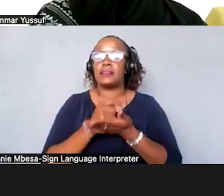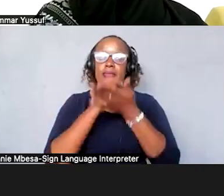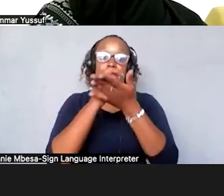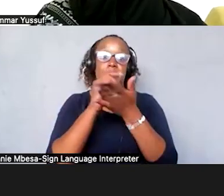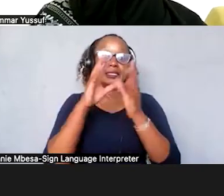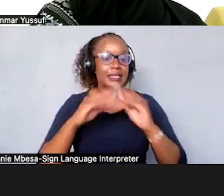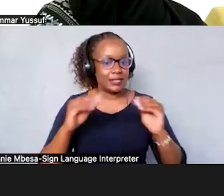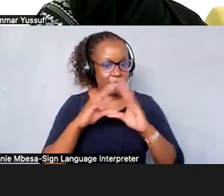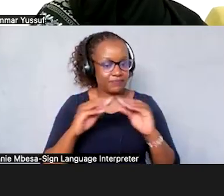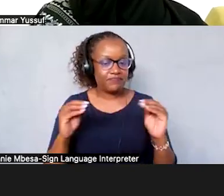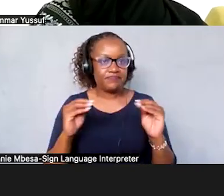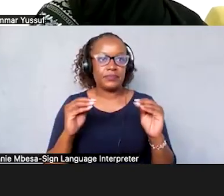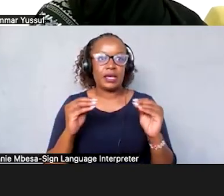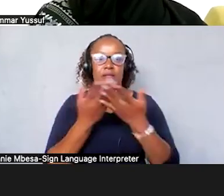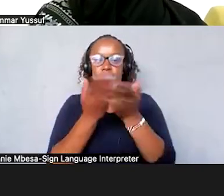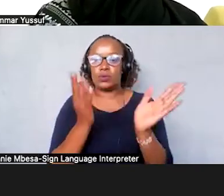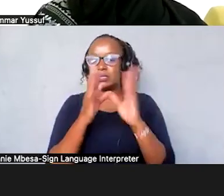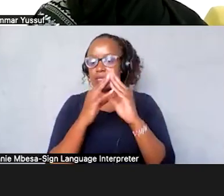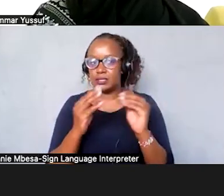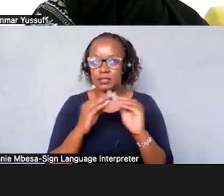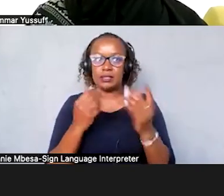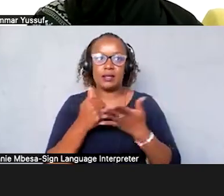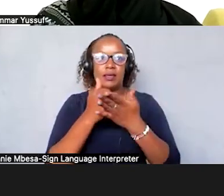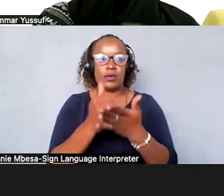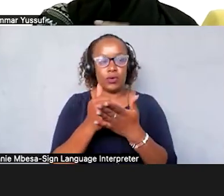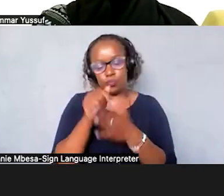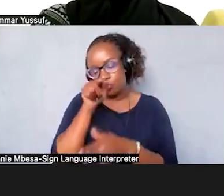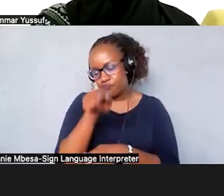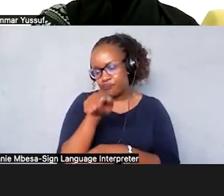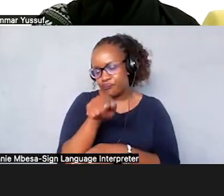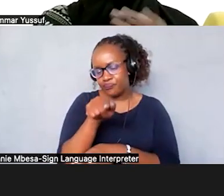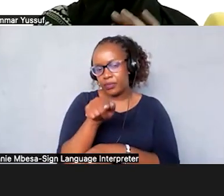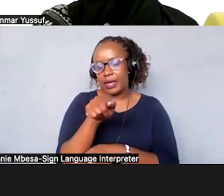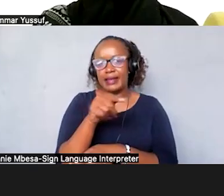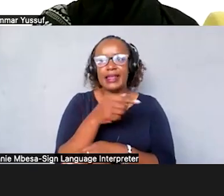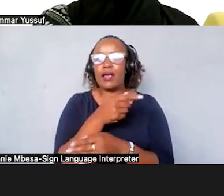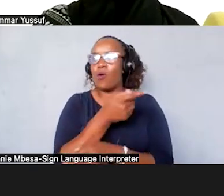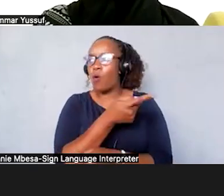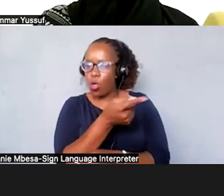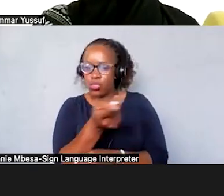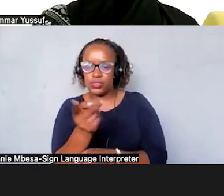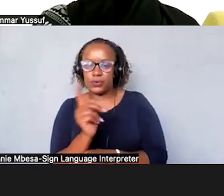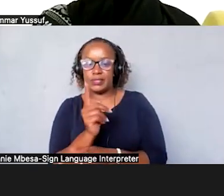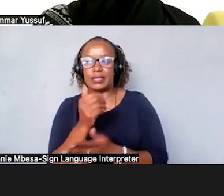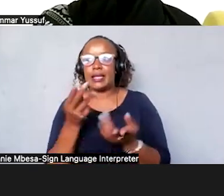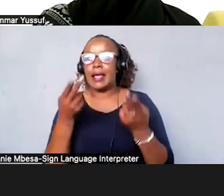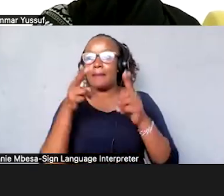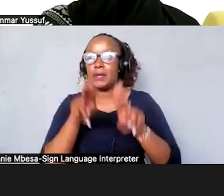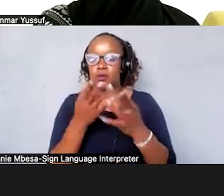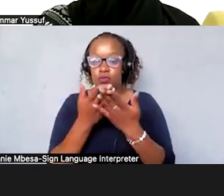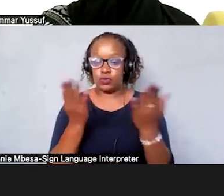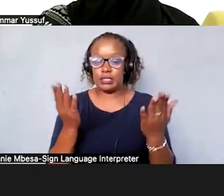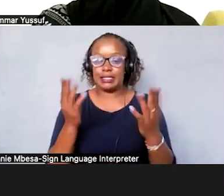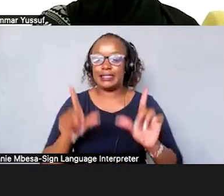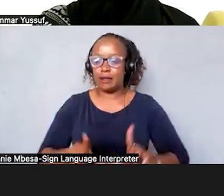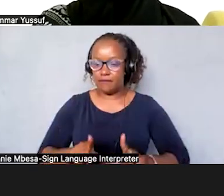heart-to-heart sessions. Yeah, so, and for instance, all this is happening, all these survivors, few of us are